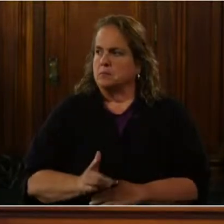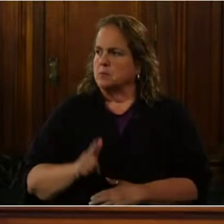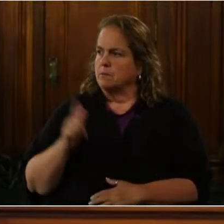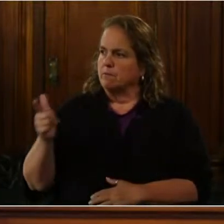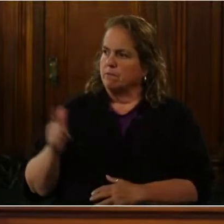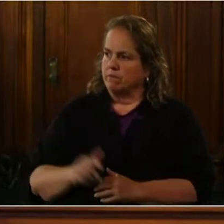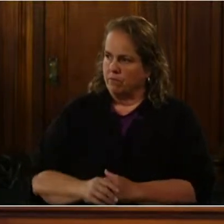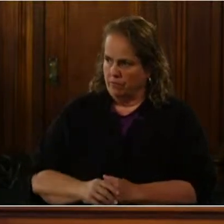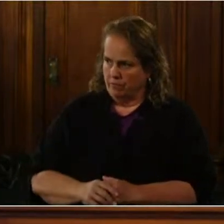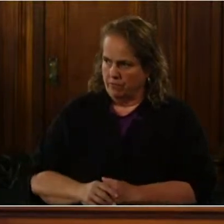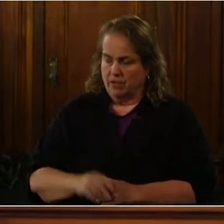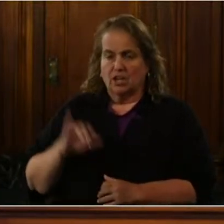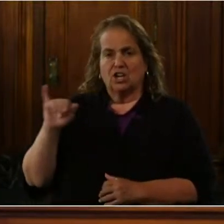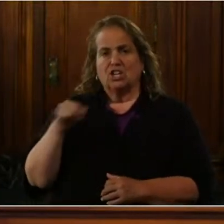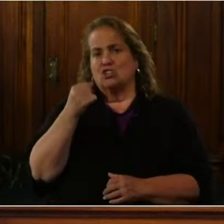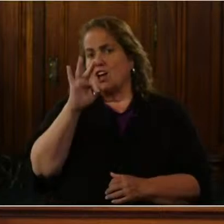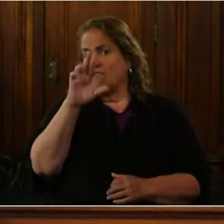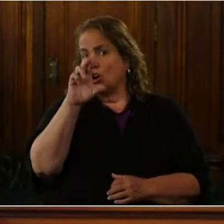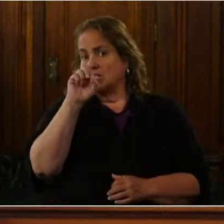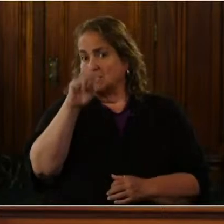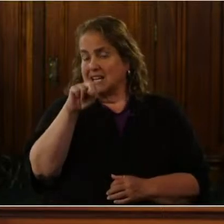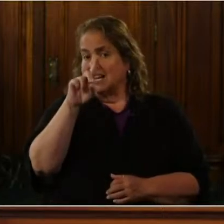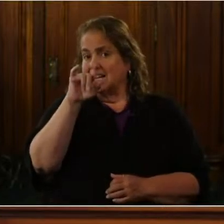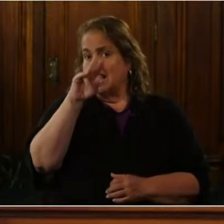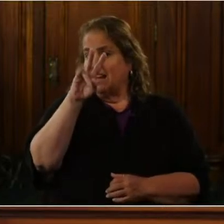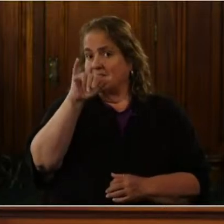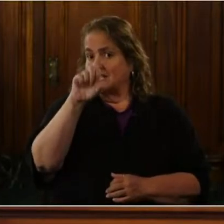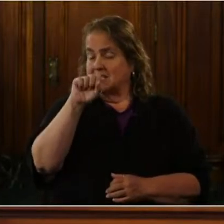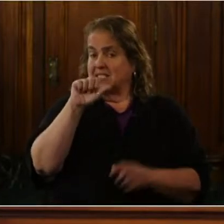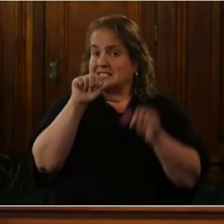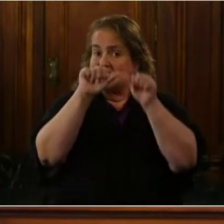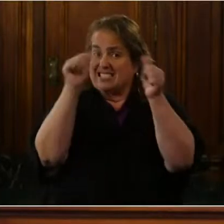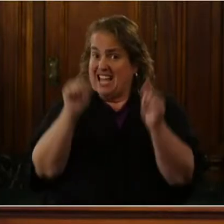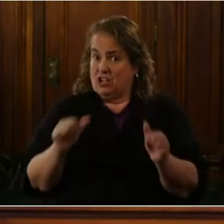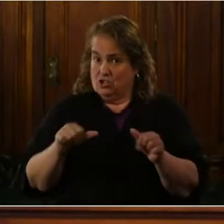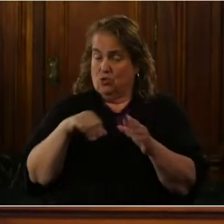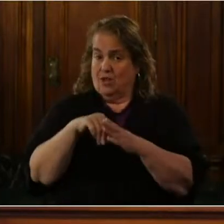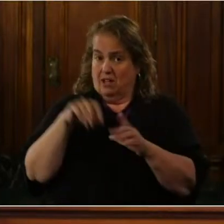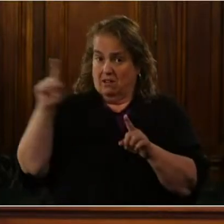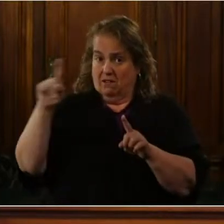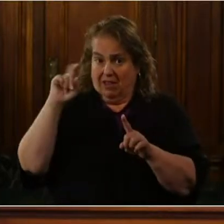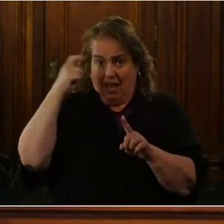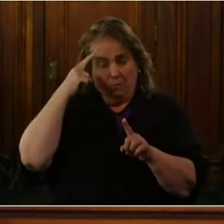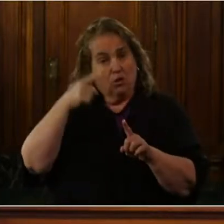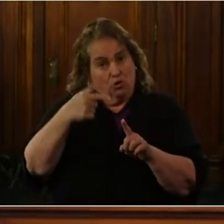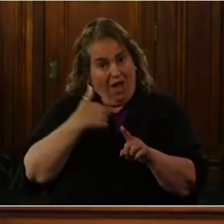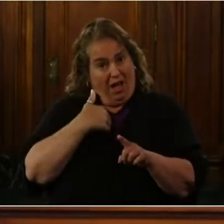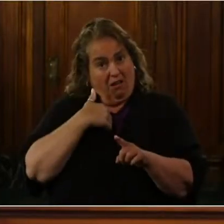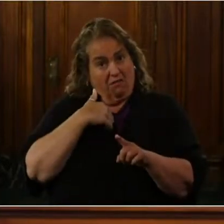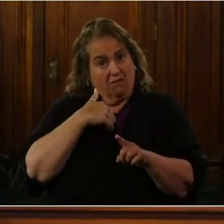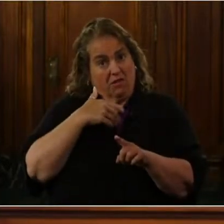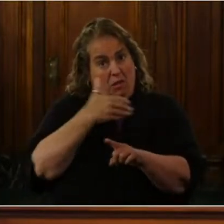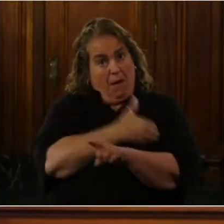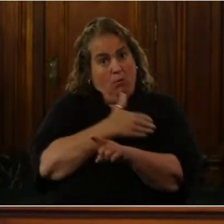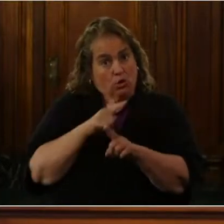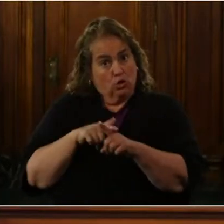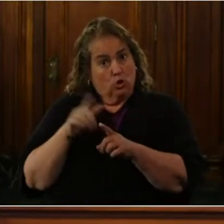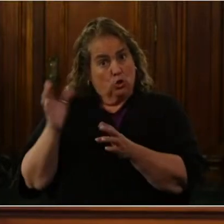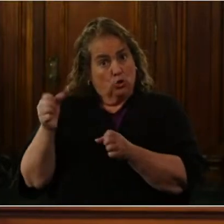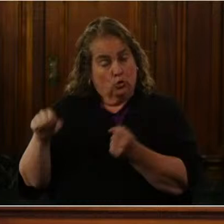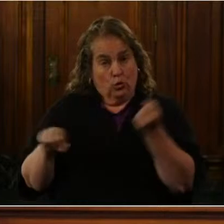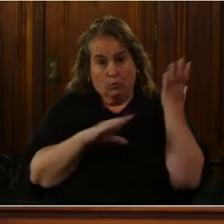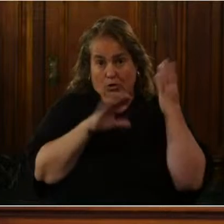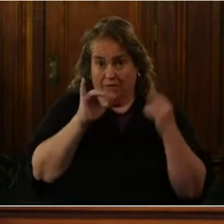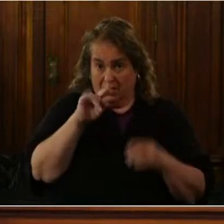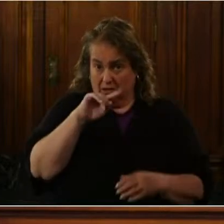Earlier about the Jefferson Davis statute, do you actually have the power to remove that, or is that not something you're able to do? We're looking at that. I know there have been